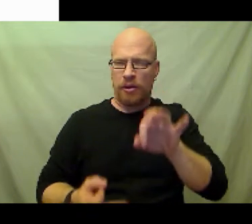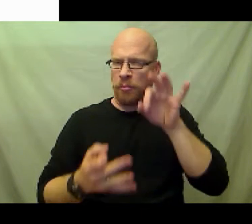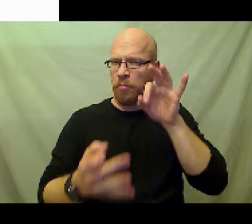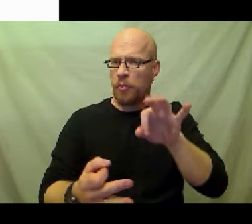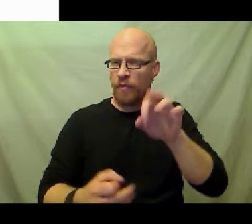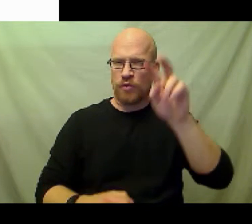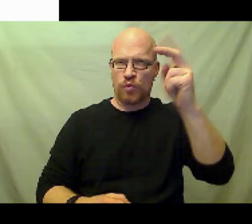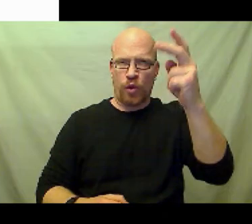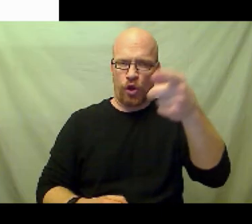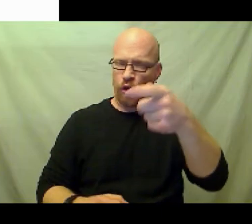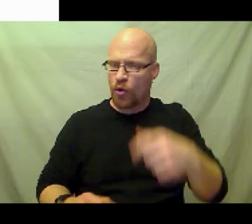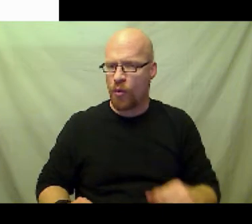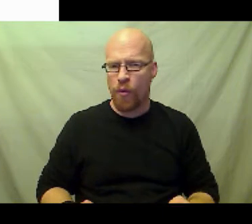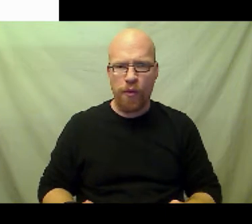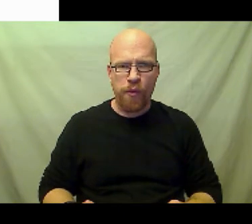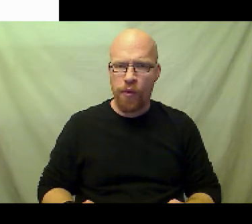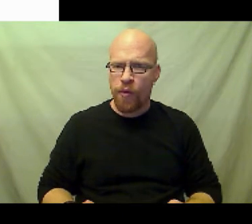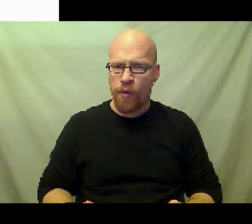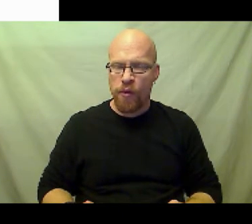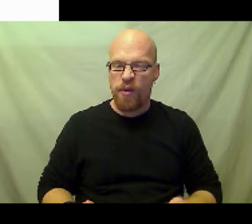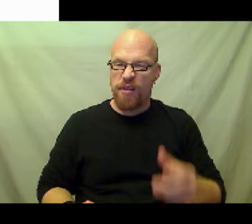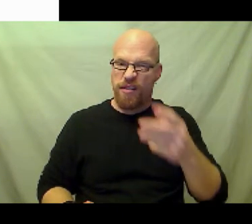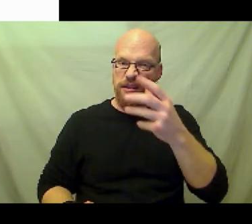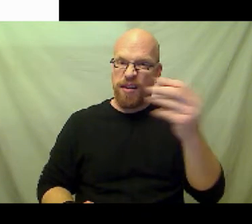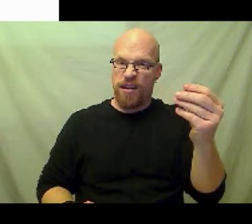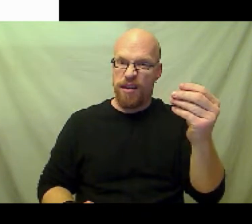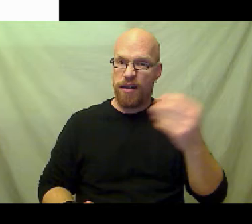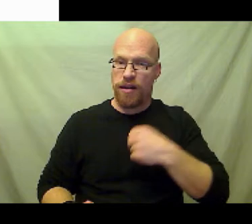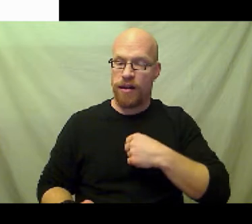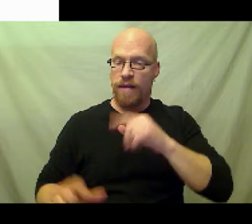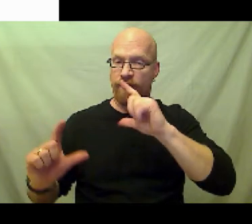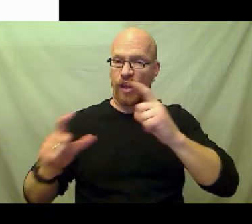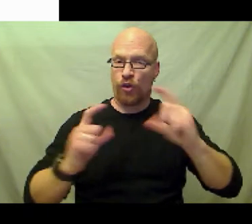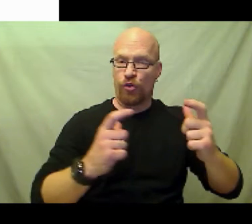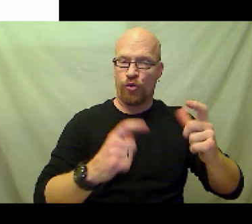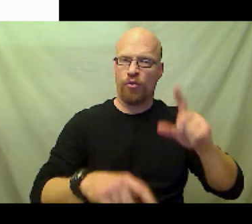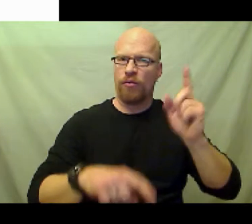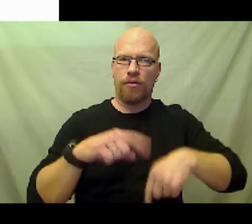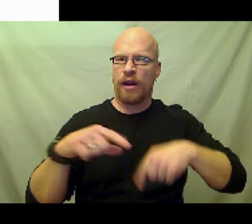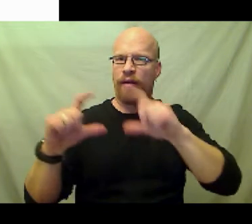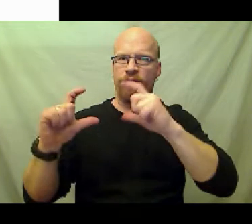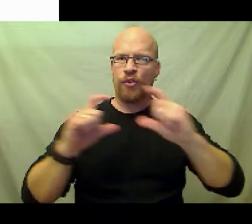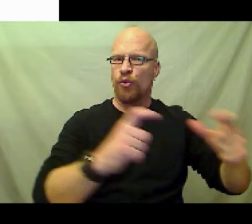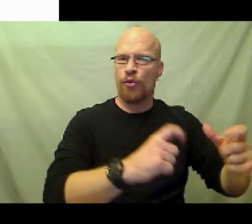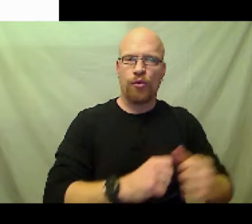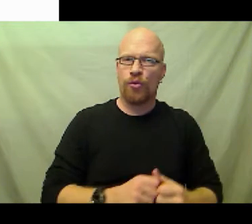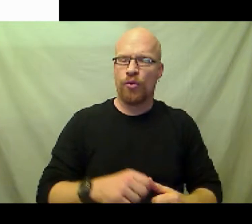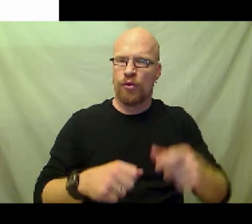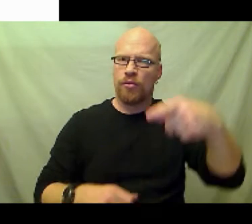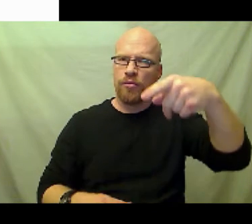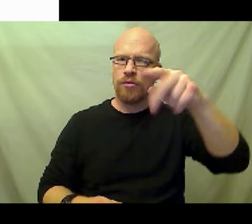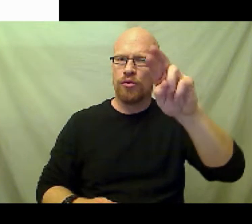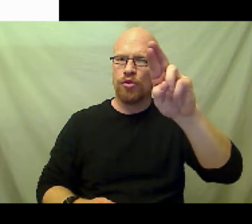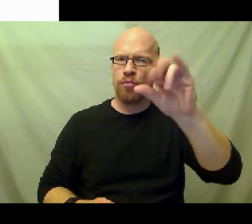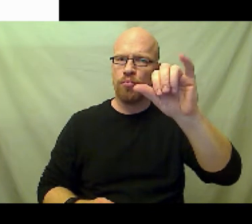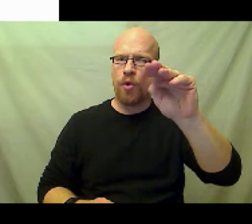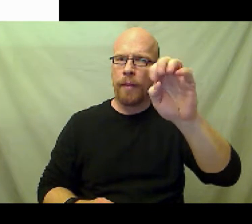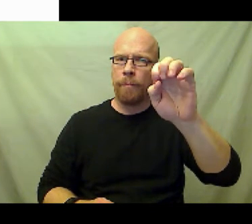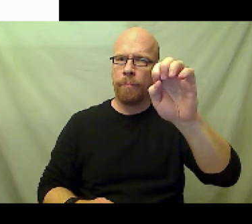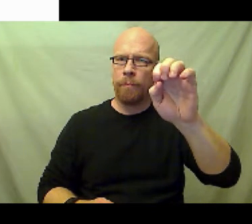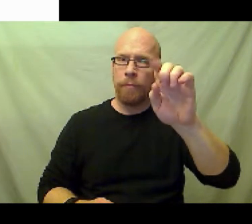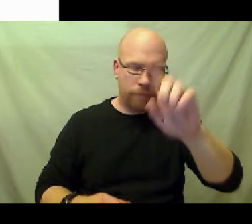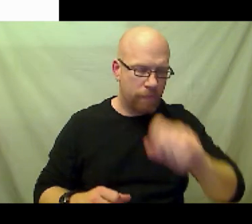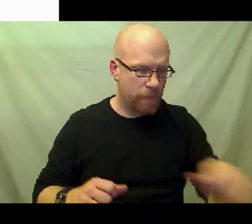Now, this one is not a perfect square as it's written, and even worse, you can't even factor this one.